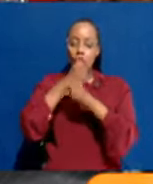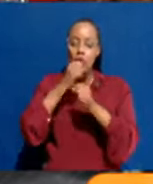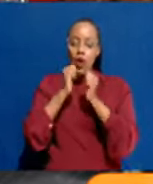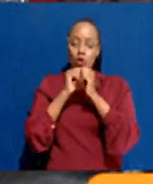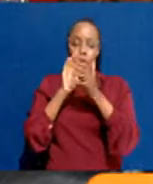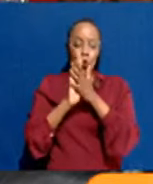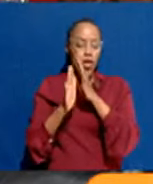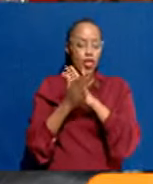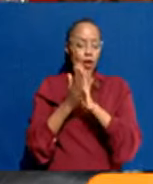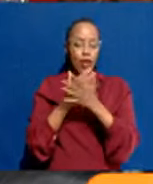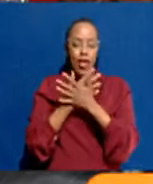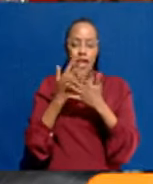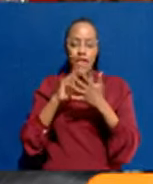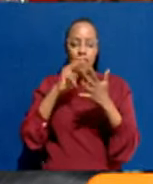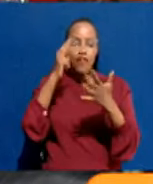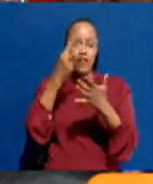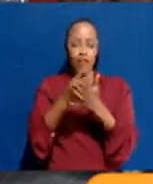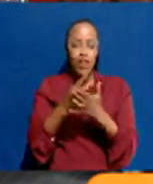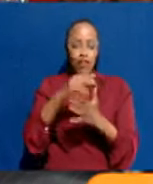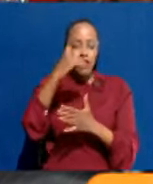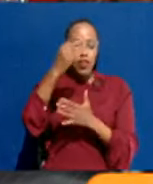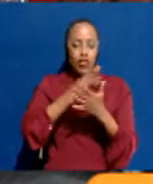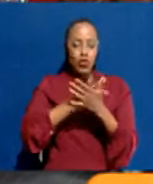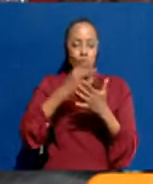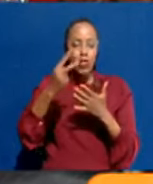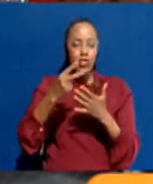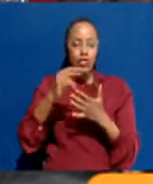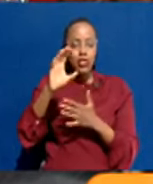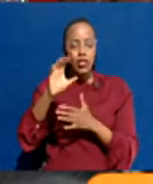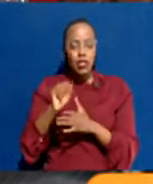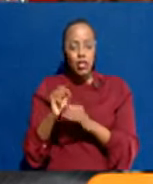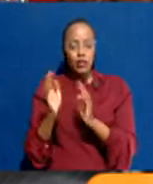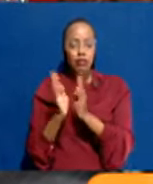fail. Every 2 weeks, cabinet.